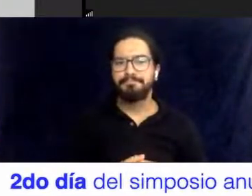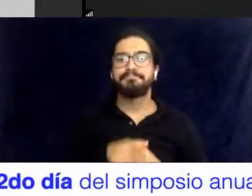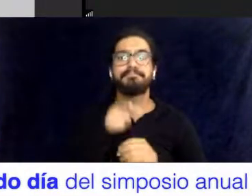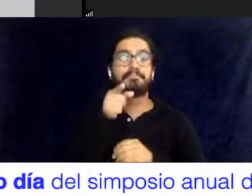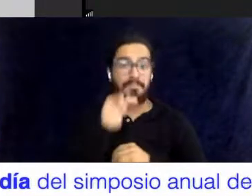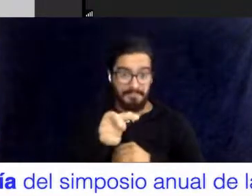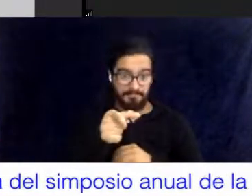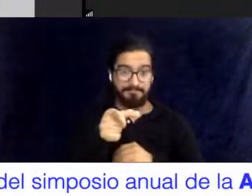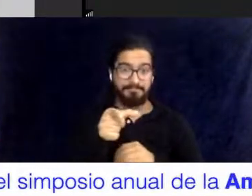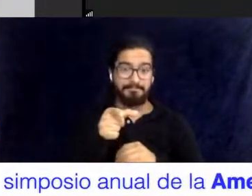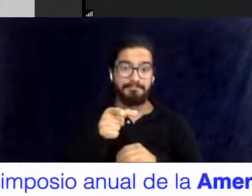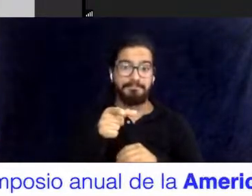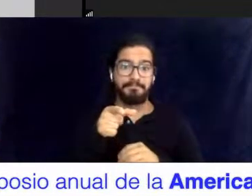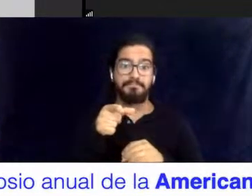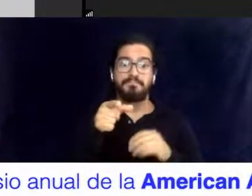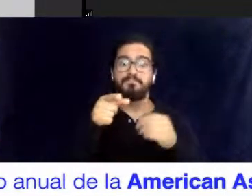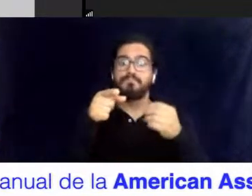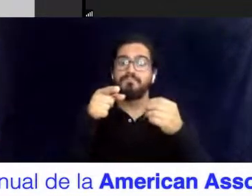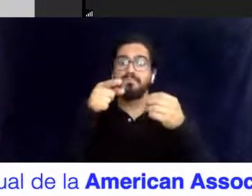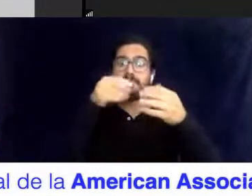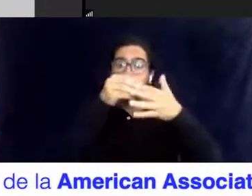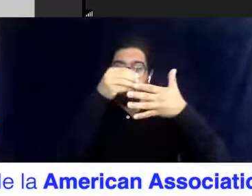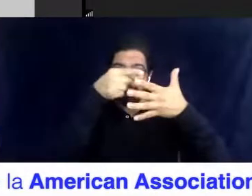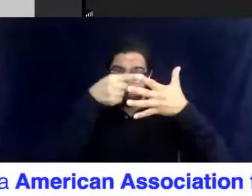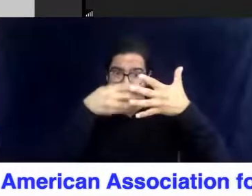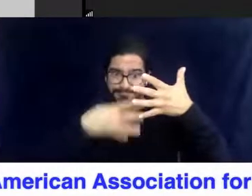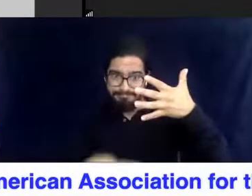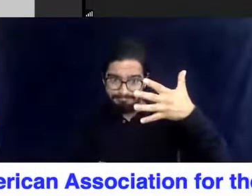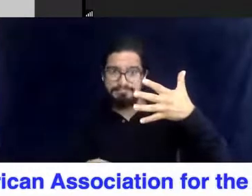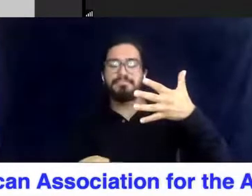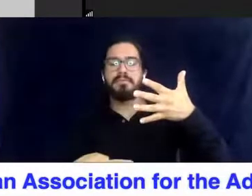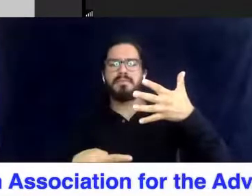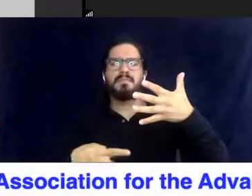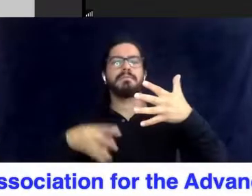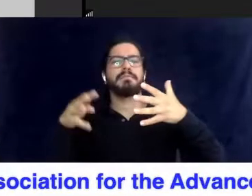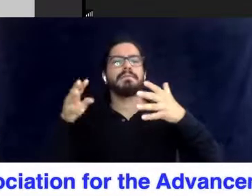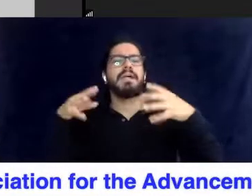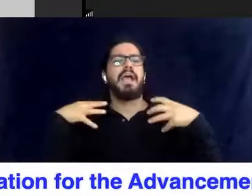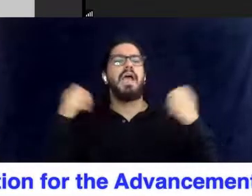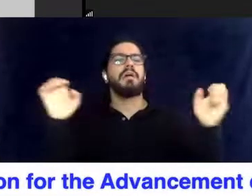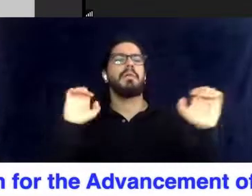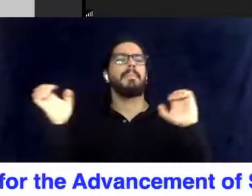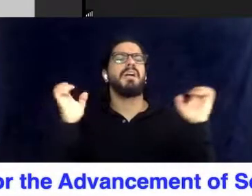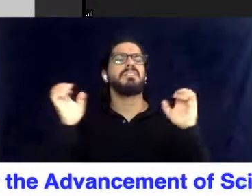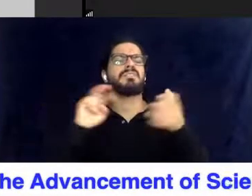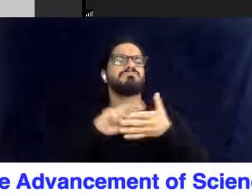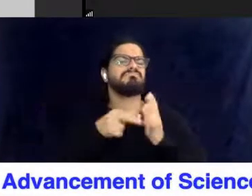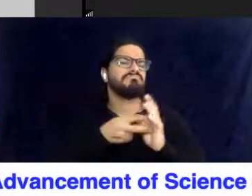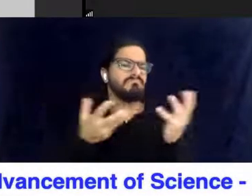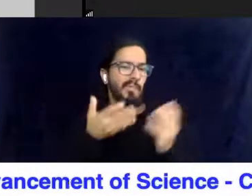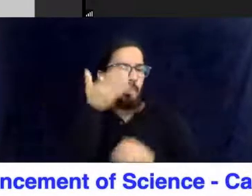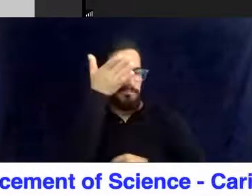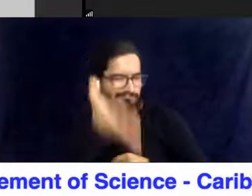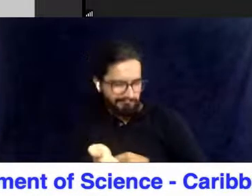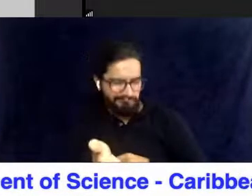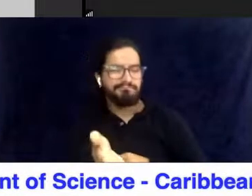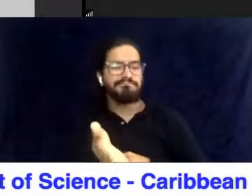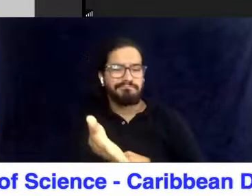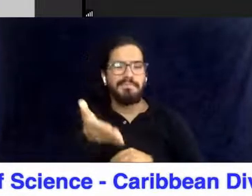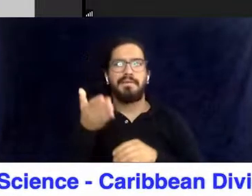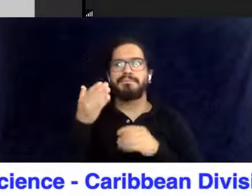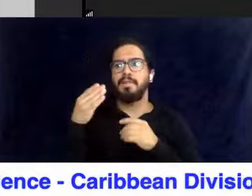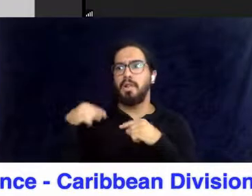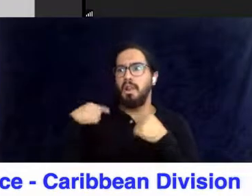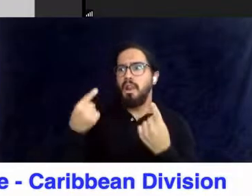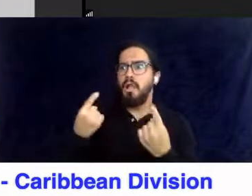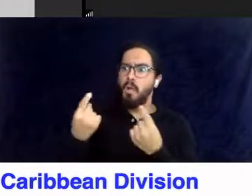compilation of just what health emergencies is all about. And the work that is being done for COVID-19, of course, is